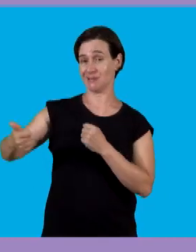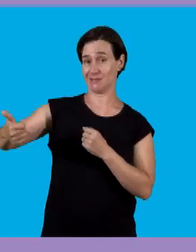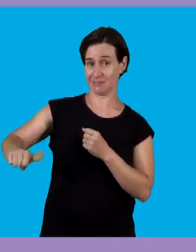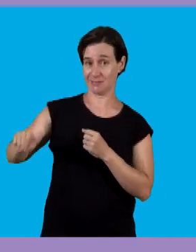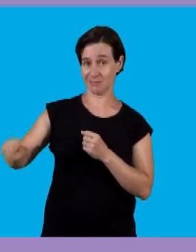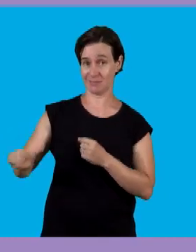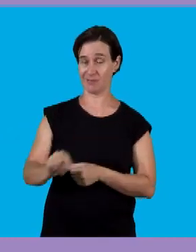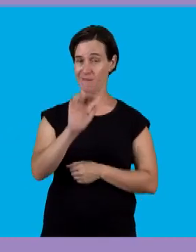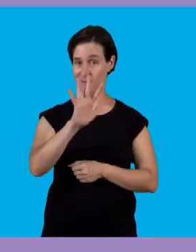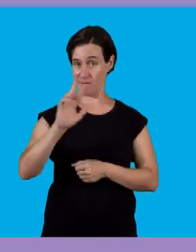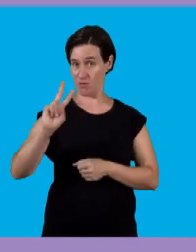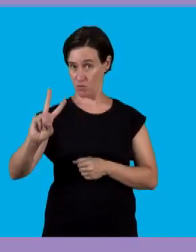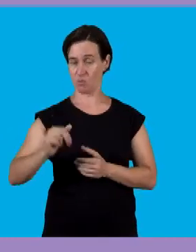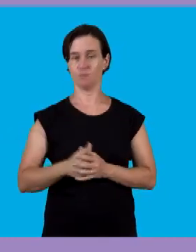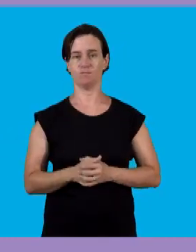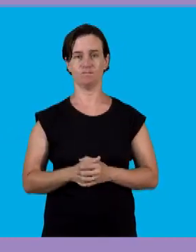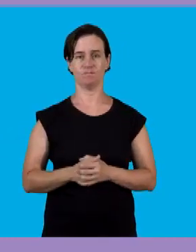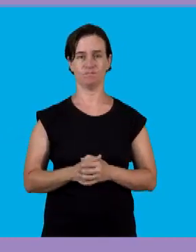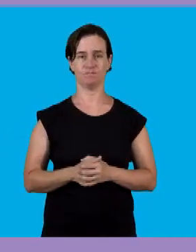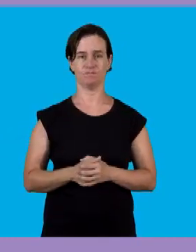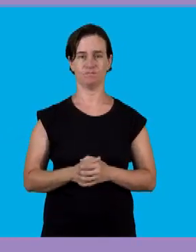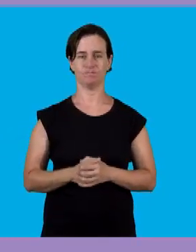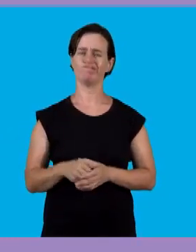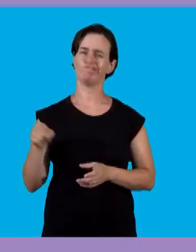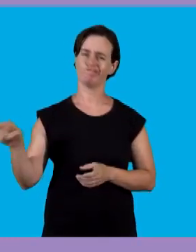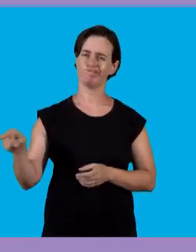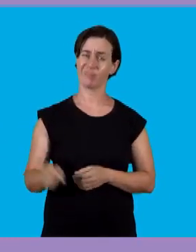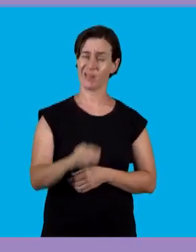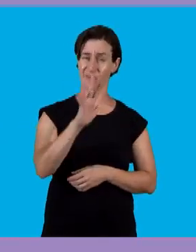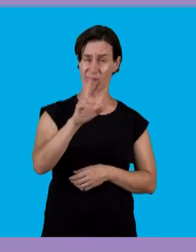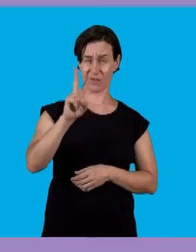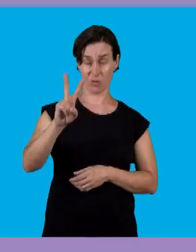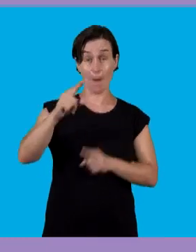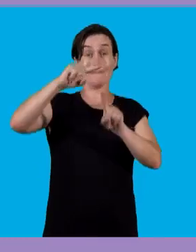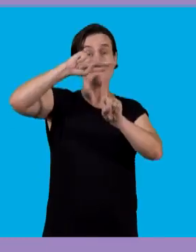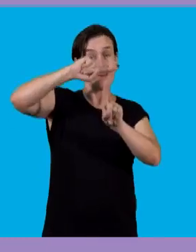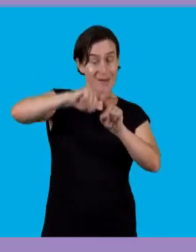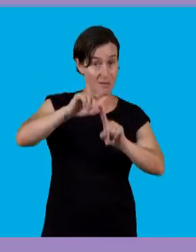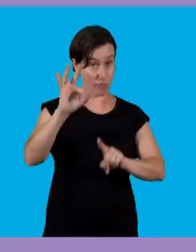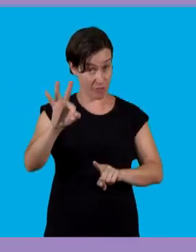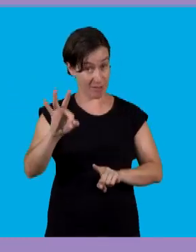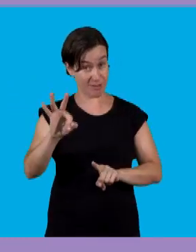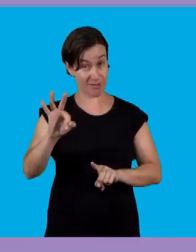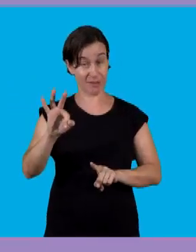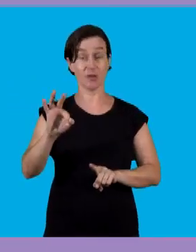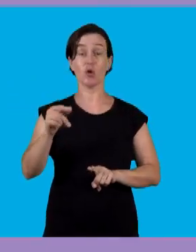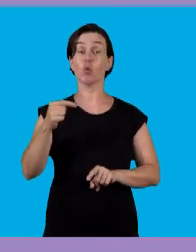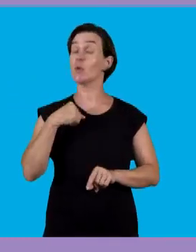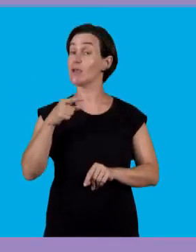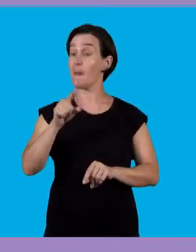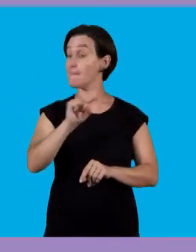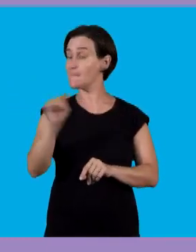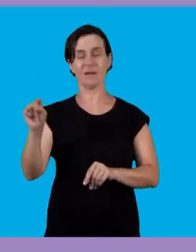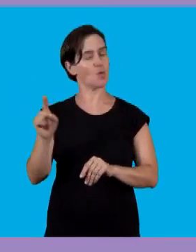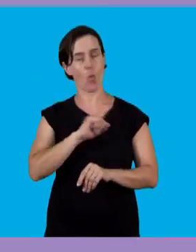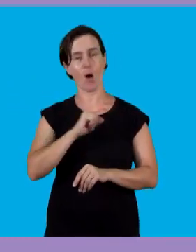value. That is 52. Now, 52 plus 3. Remember, we are using the additive